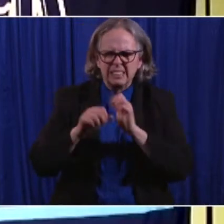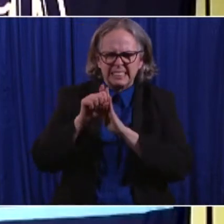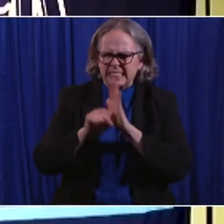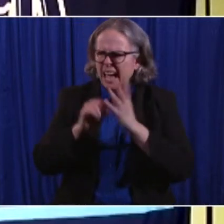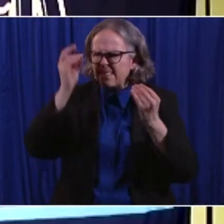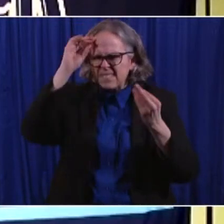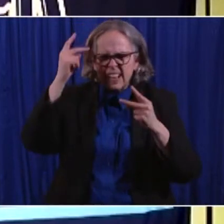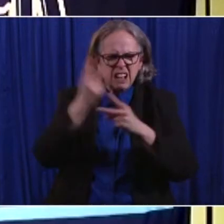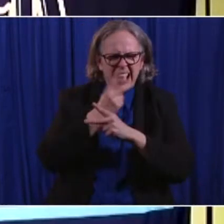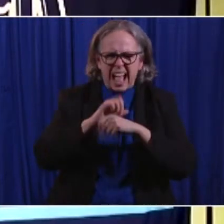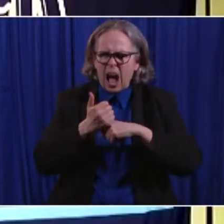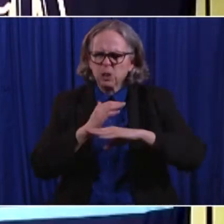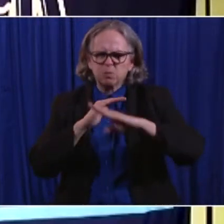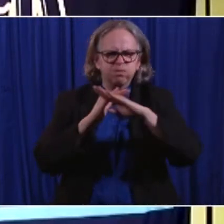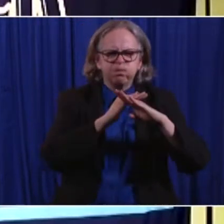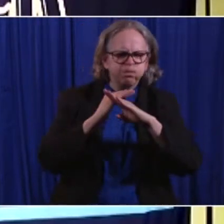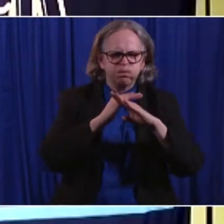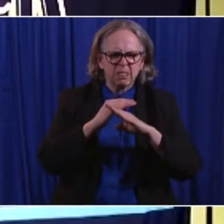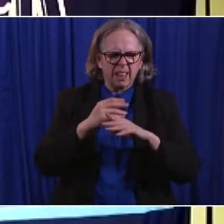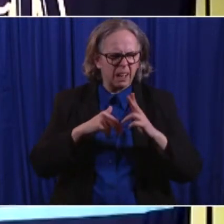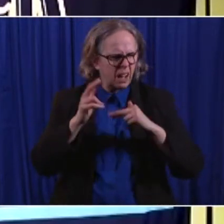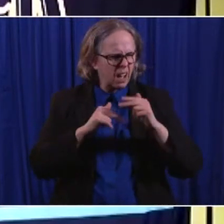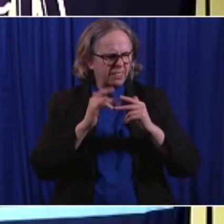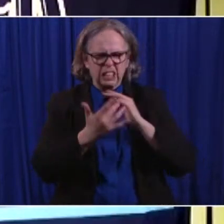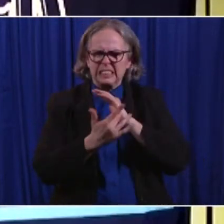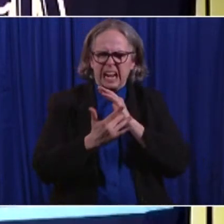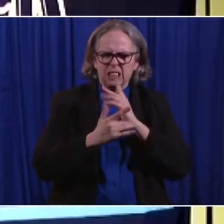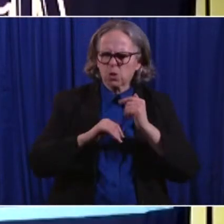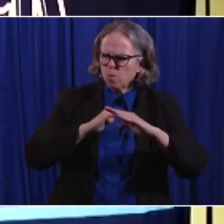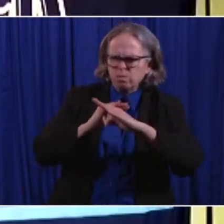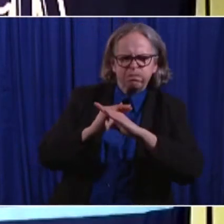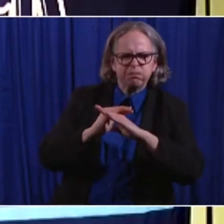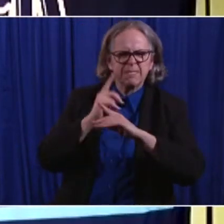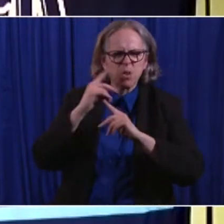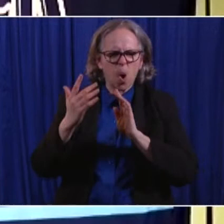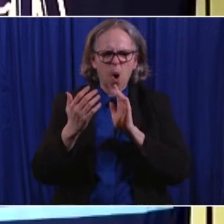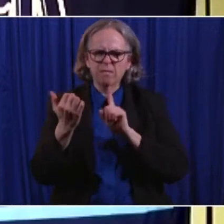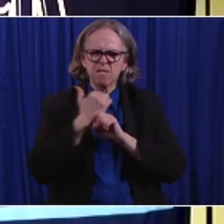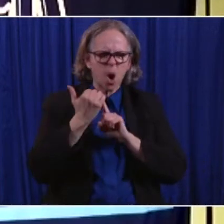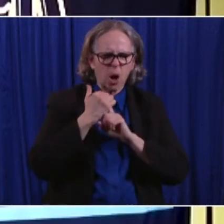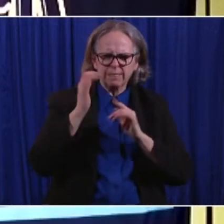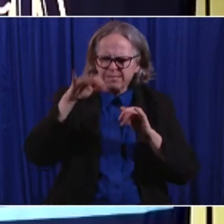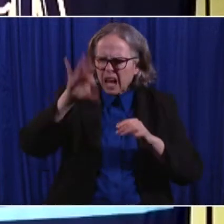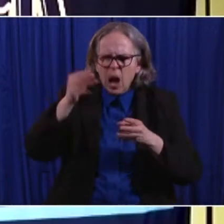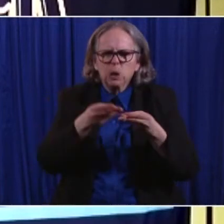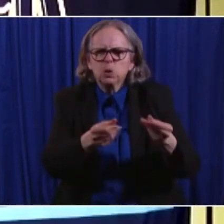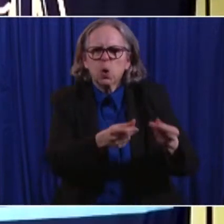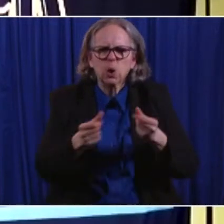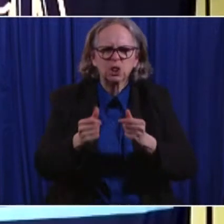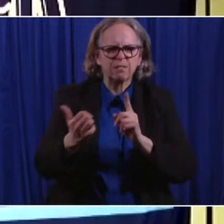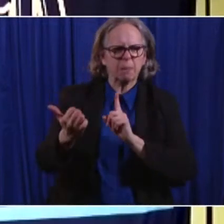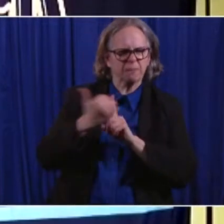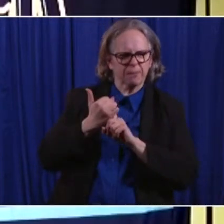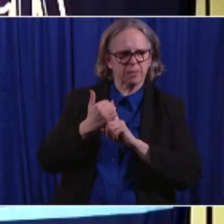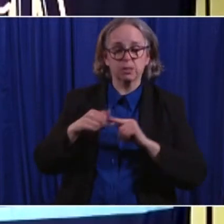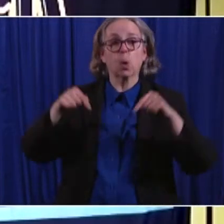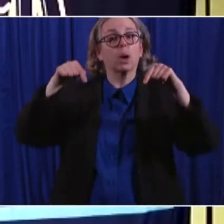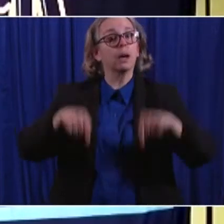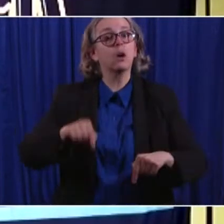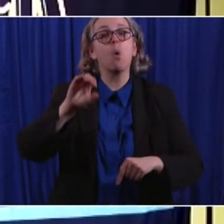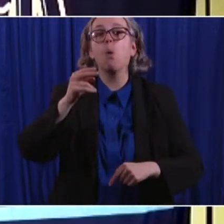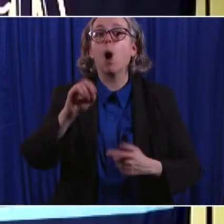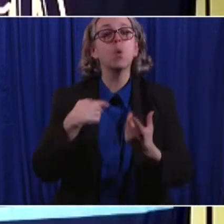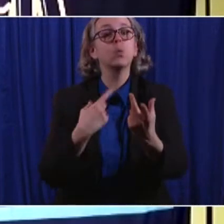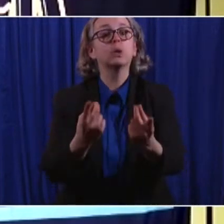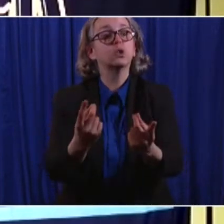administrative solution to this. And we formed in Ohio a public-private partnership to attempt to deal